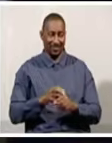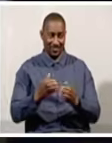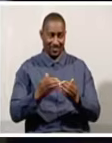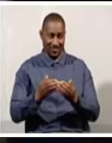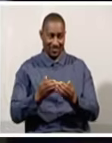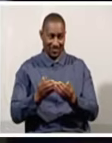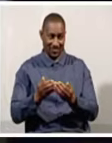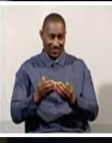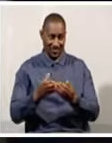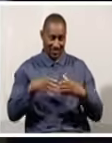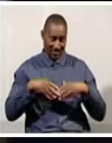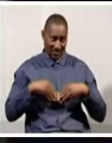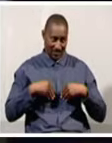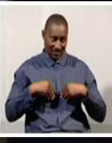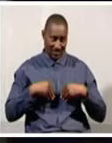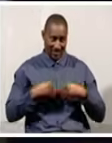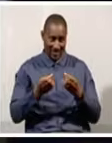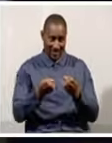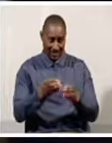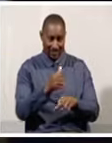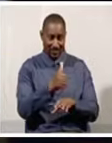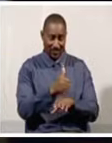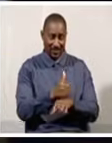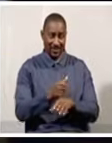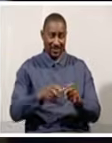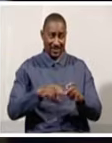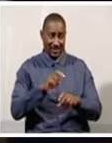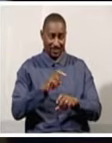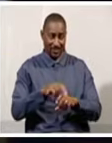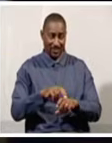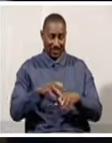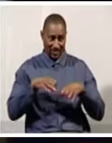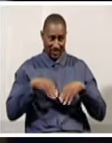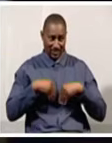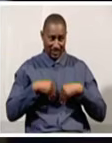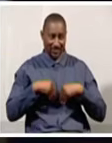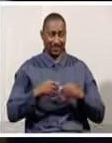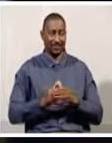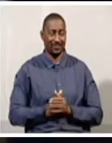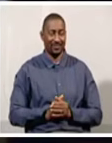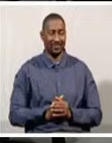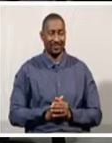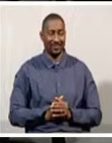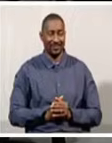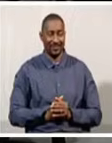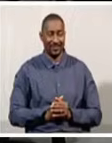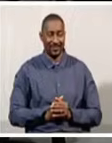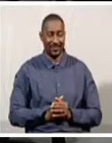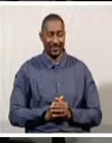are willing to learn and to give us the opportunities if we are ready to accept. Mm-hmm. Yeah.